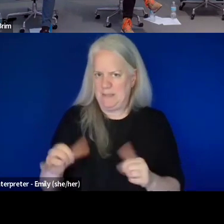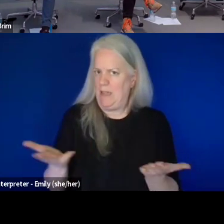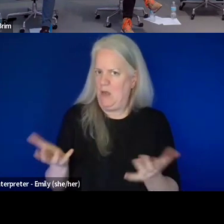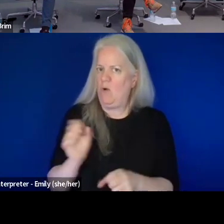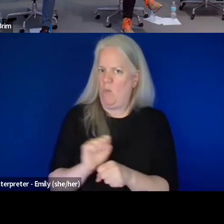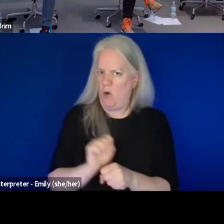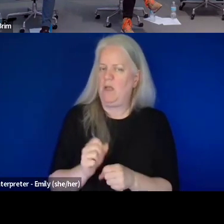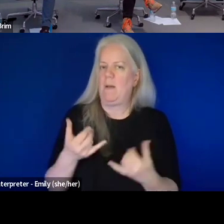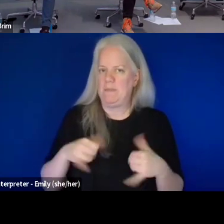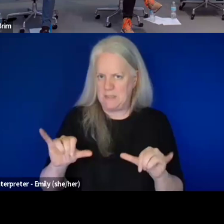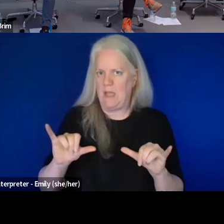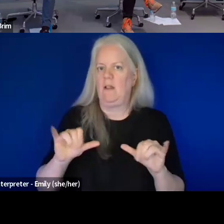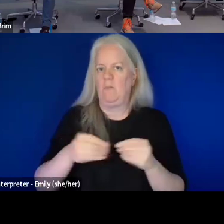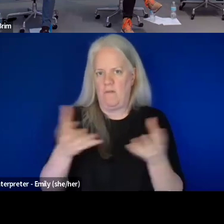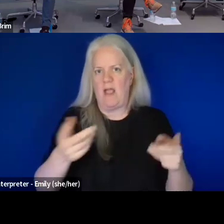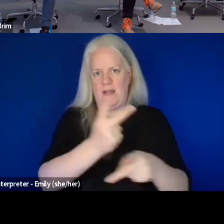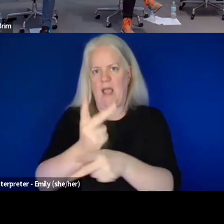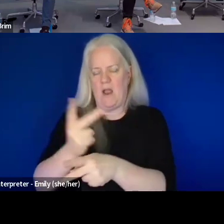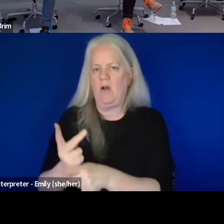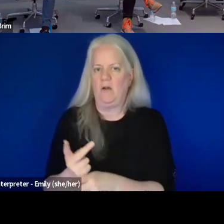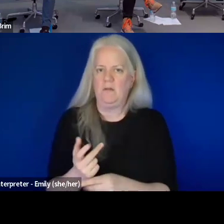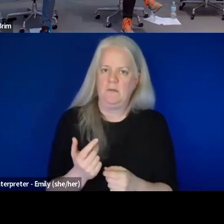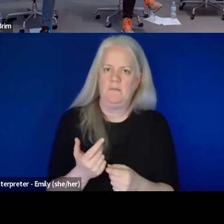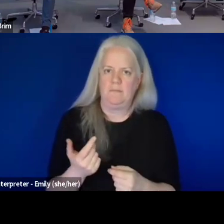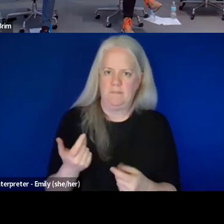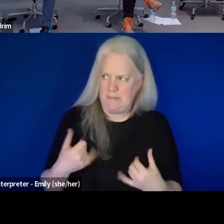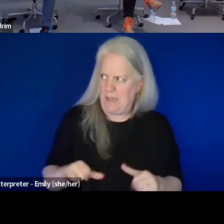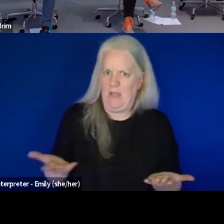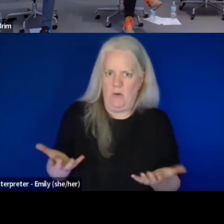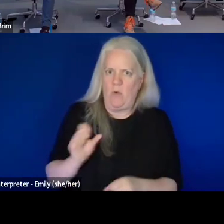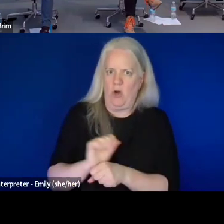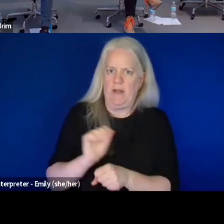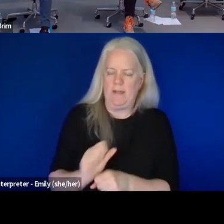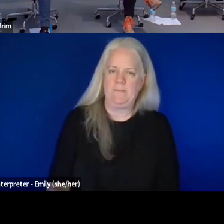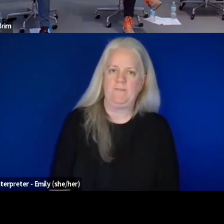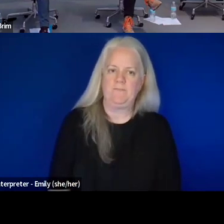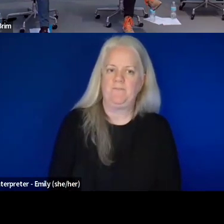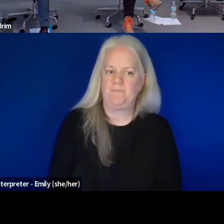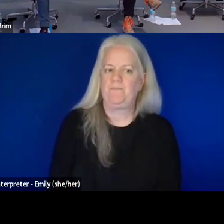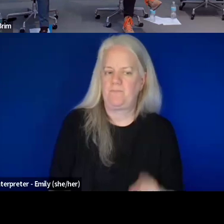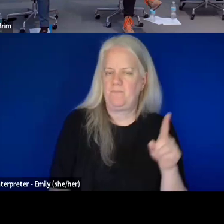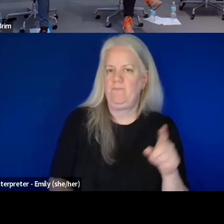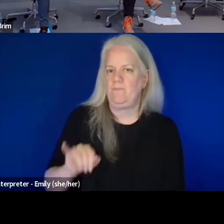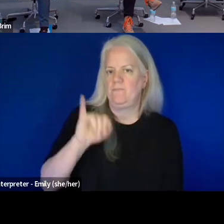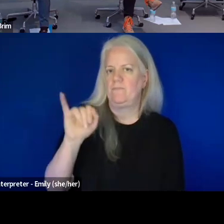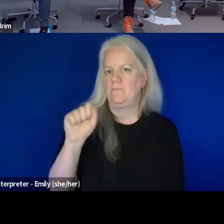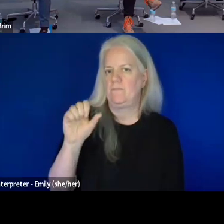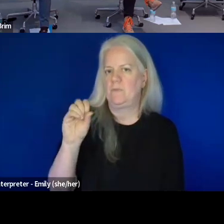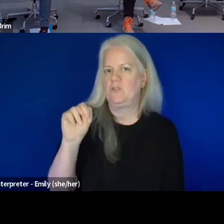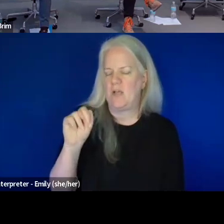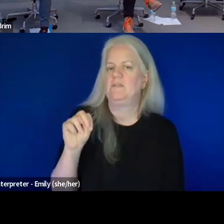Yeah. Maybe a little bit undercover, but we're there. Yeah, and it really speaks, in my mind, it really speaks to the importance of